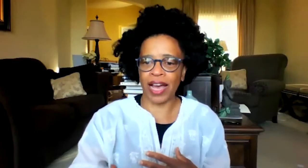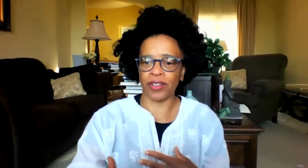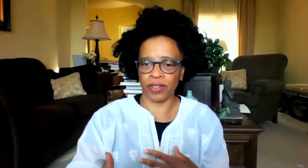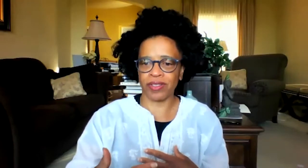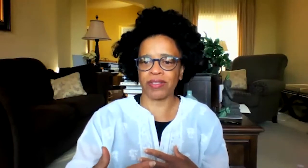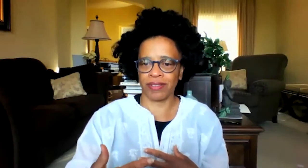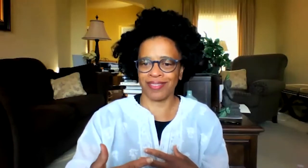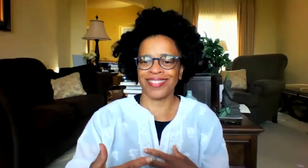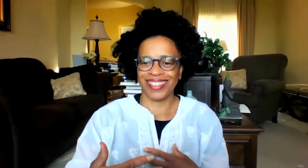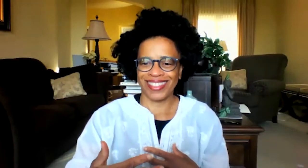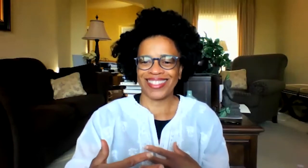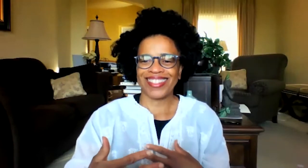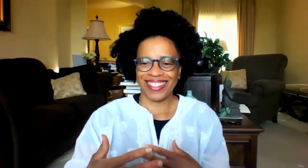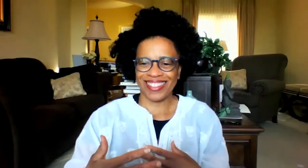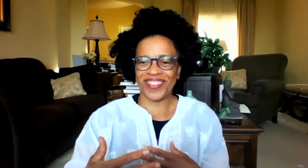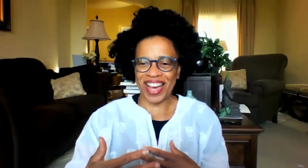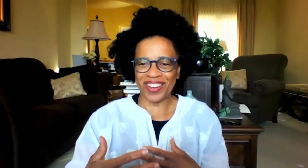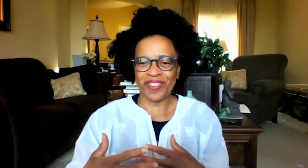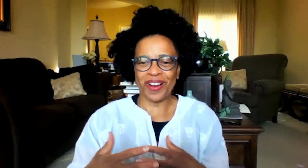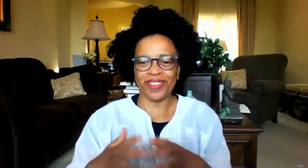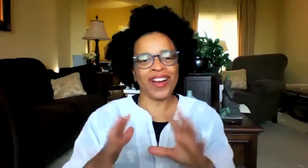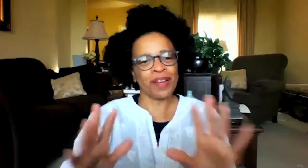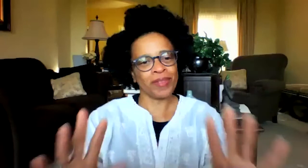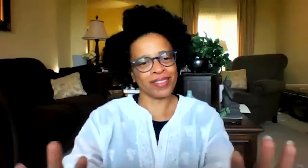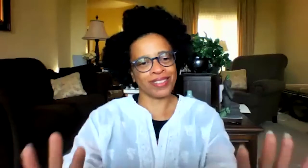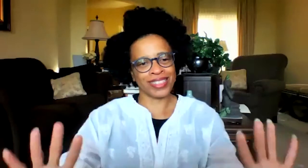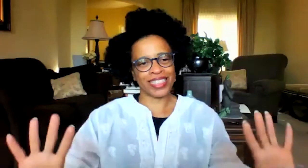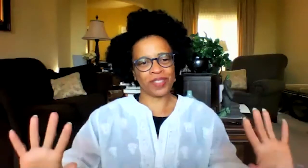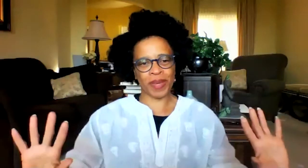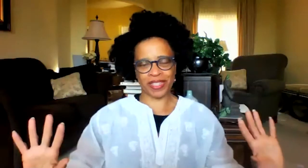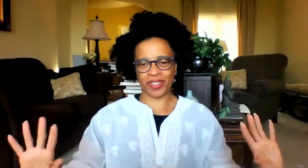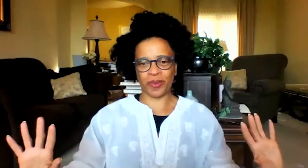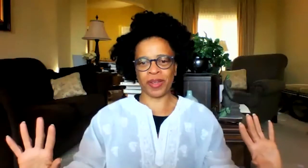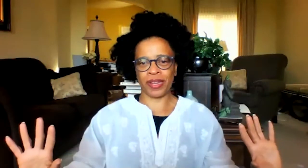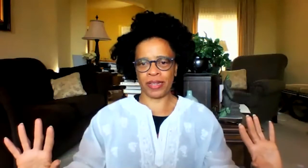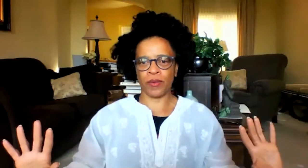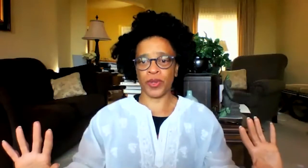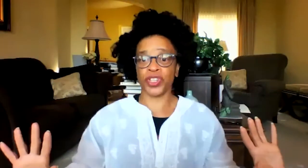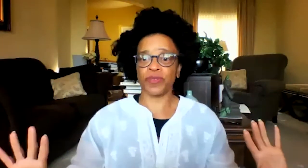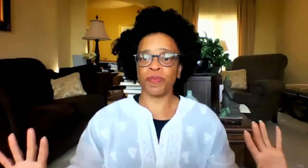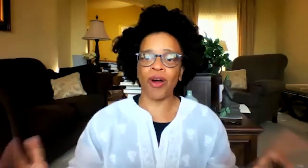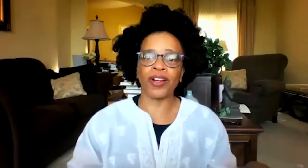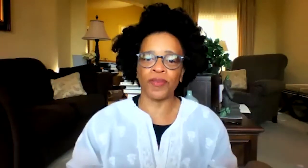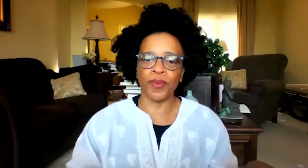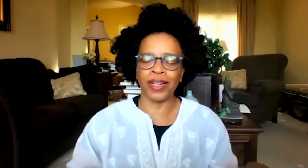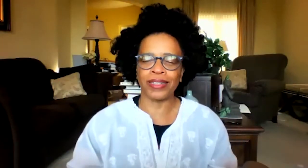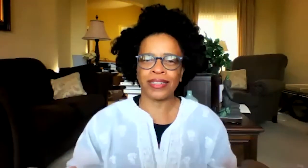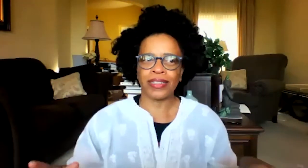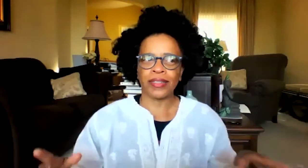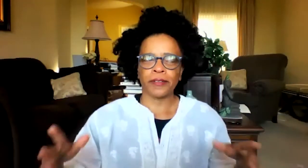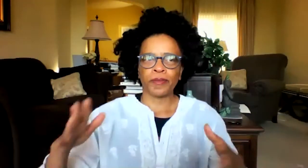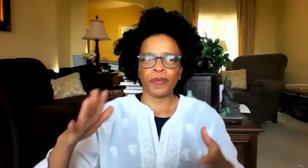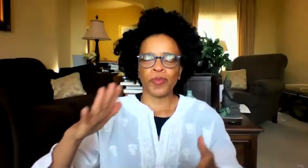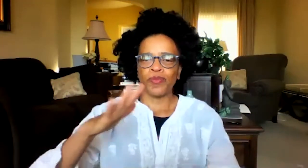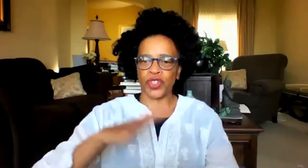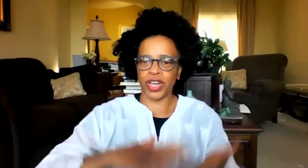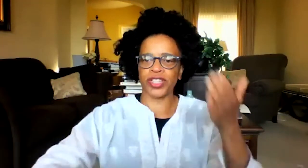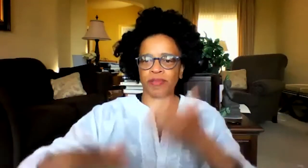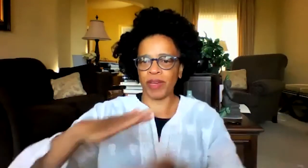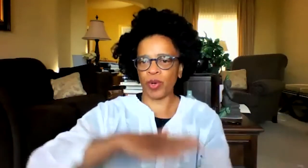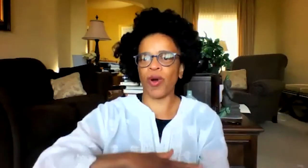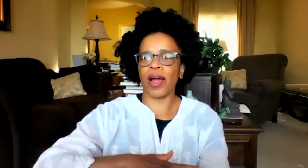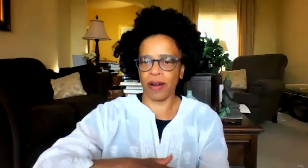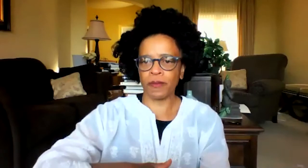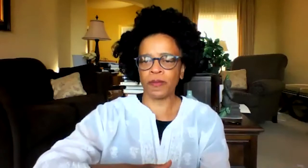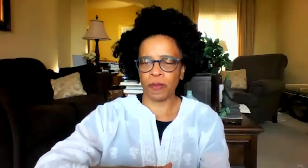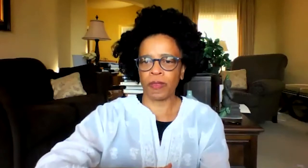enacting your values. The value of, all right, I'm going to cede space a little bit, which is part of what justice